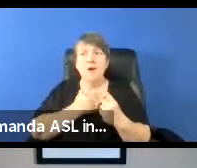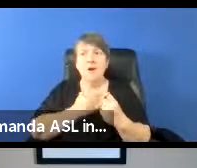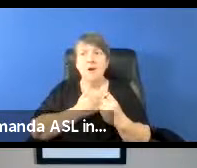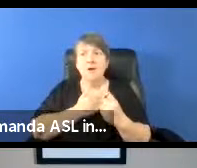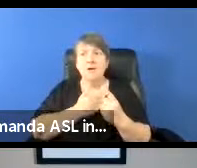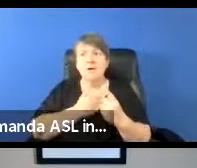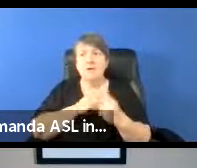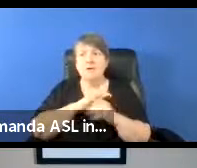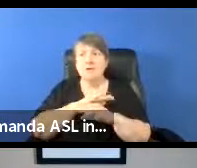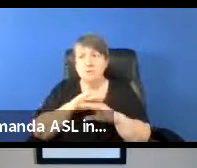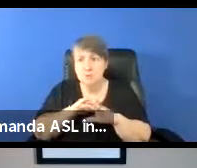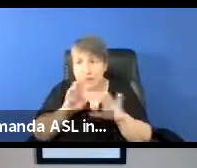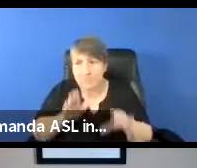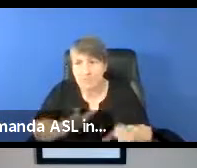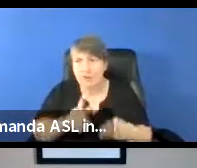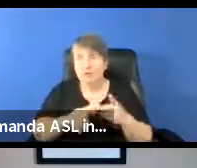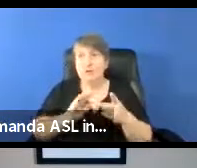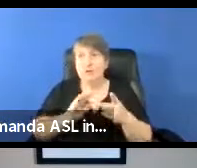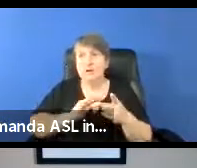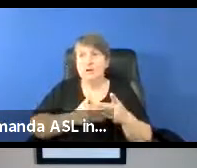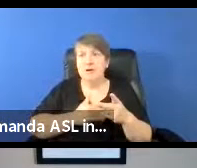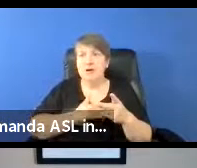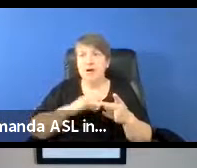our flyers, and our walkers